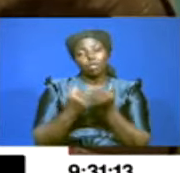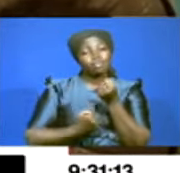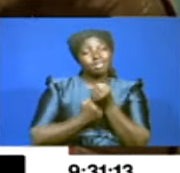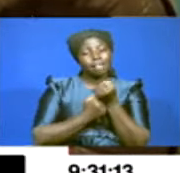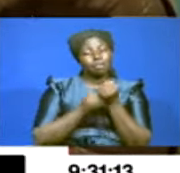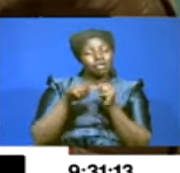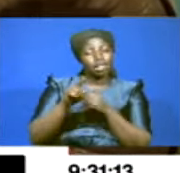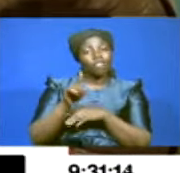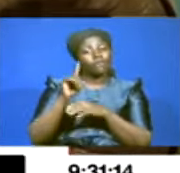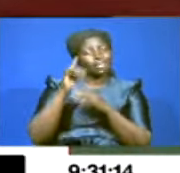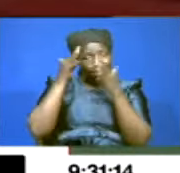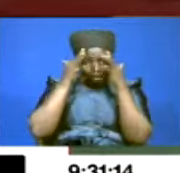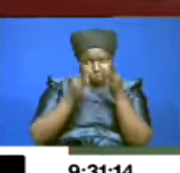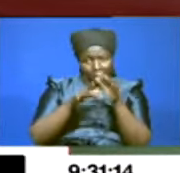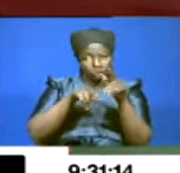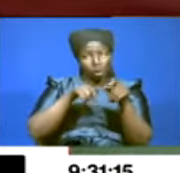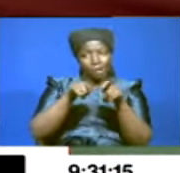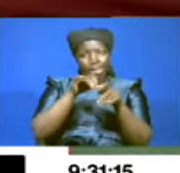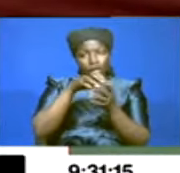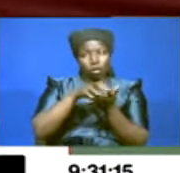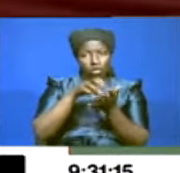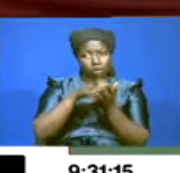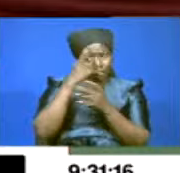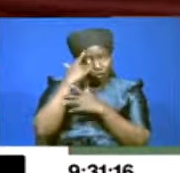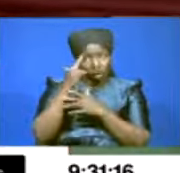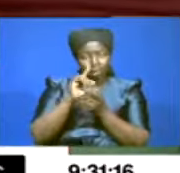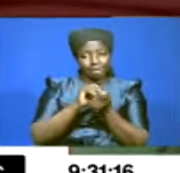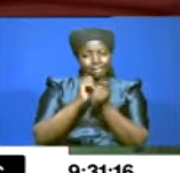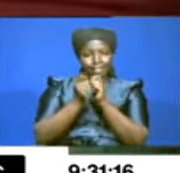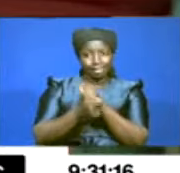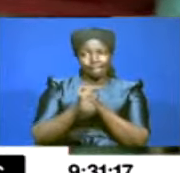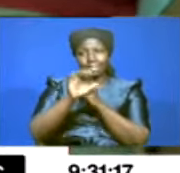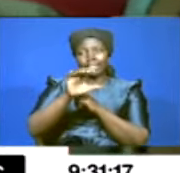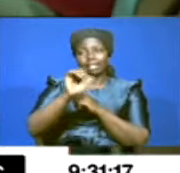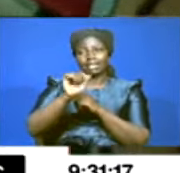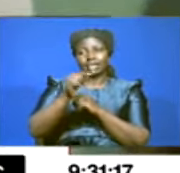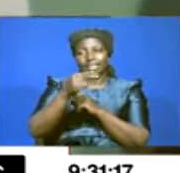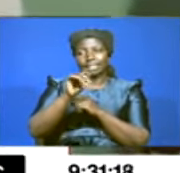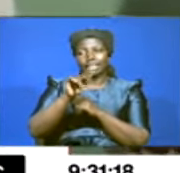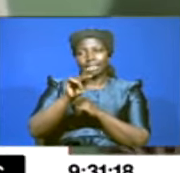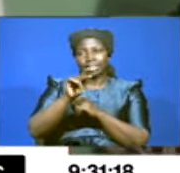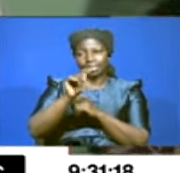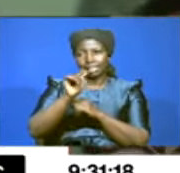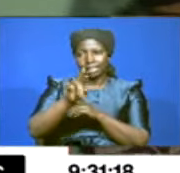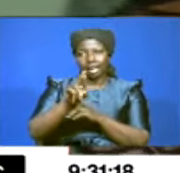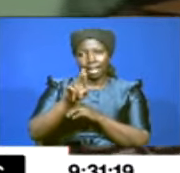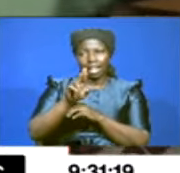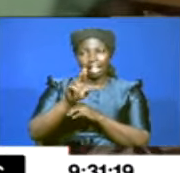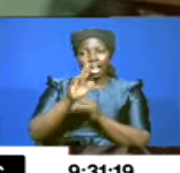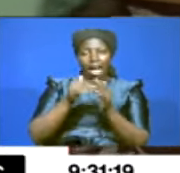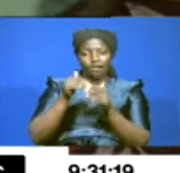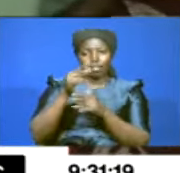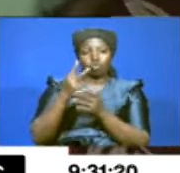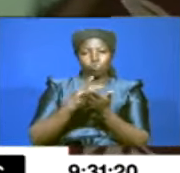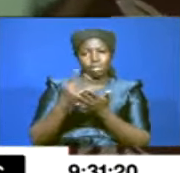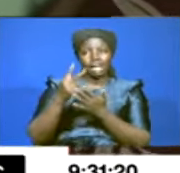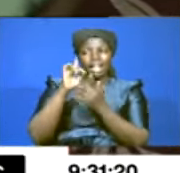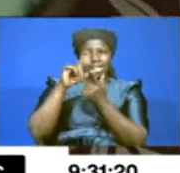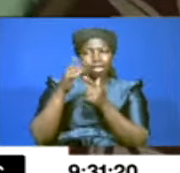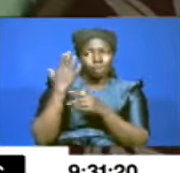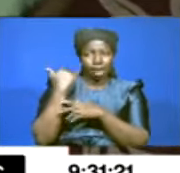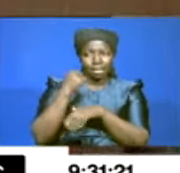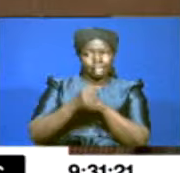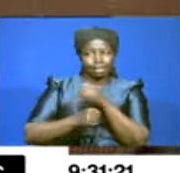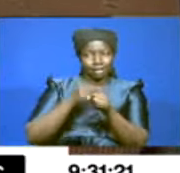the condition by having to go for catheter changing after 2 weeks for 3 years until late last year when he received a call from the Coast